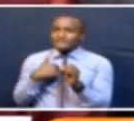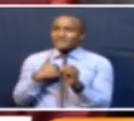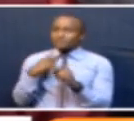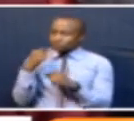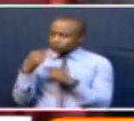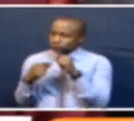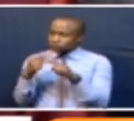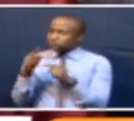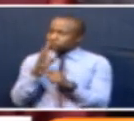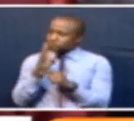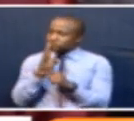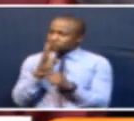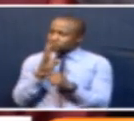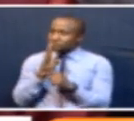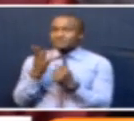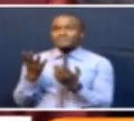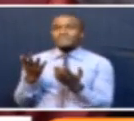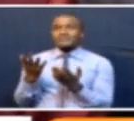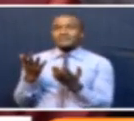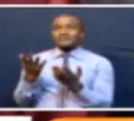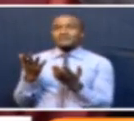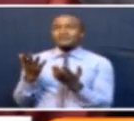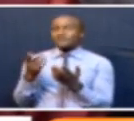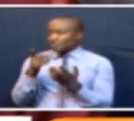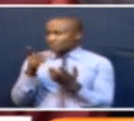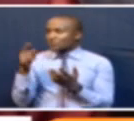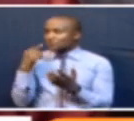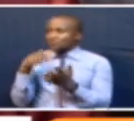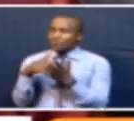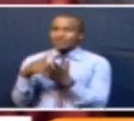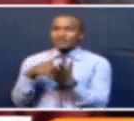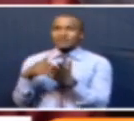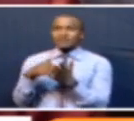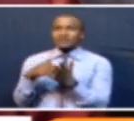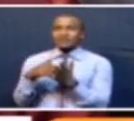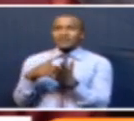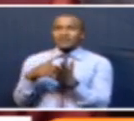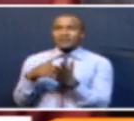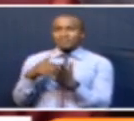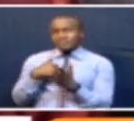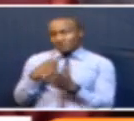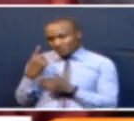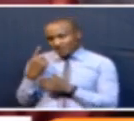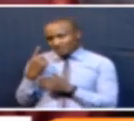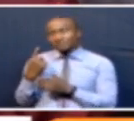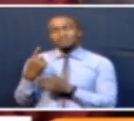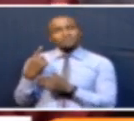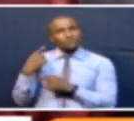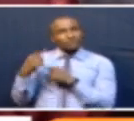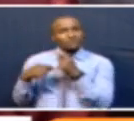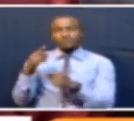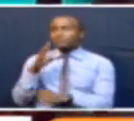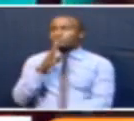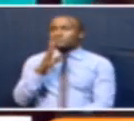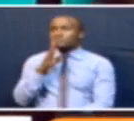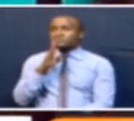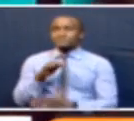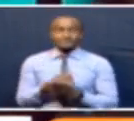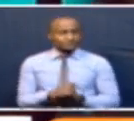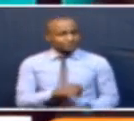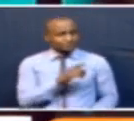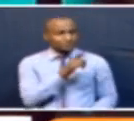on behalf of those who cannot speak for themselves. And even if I am a minority of one, I will continue speaking. Well, you're expected